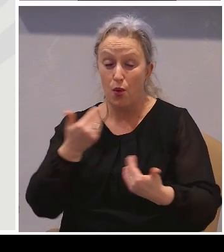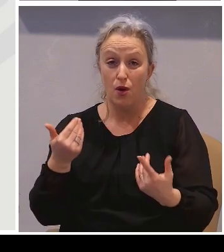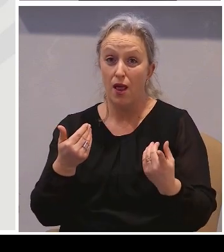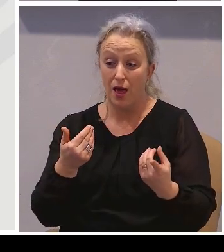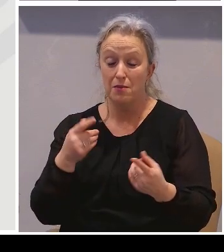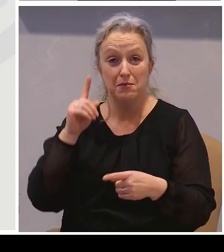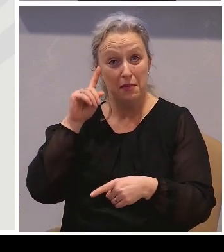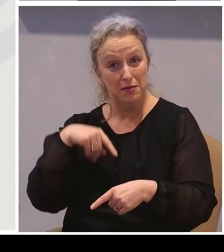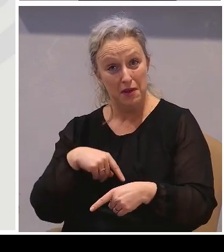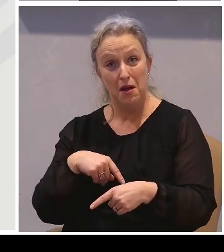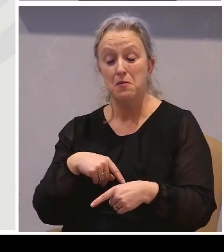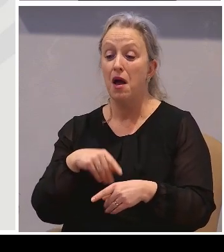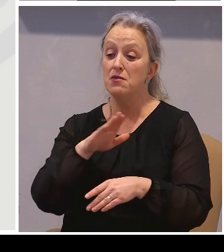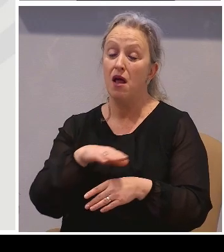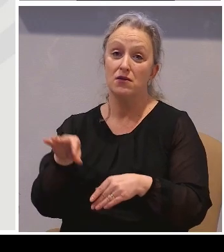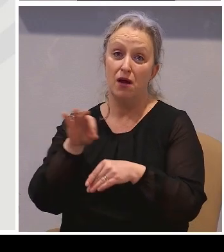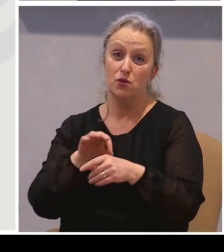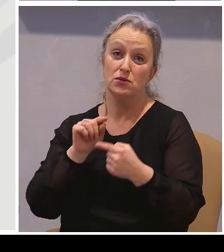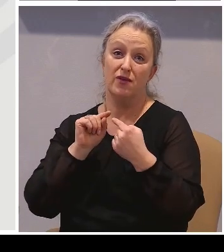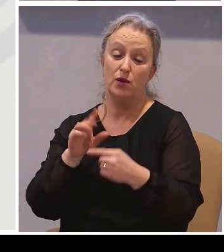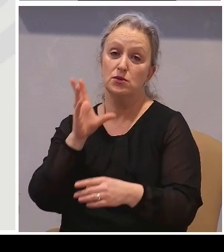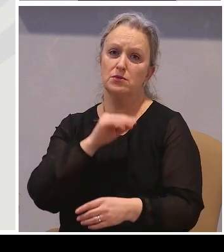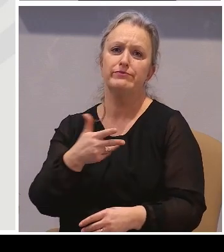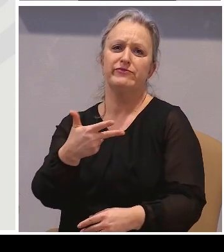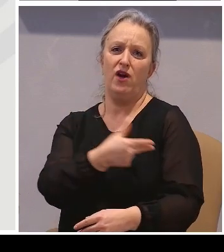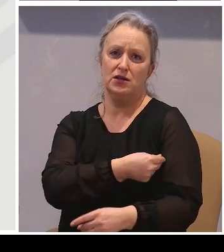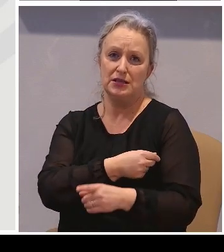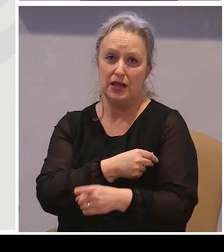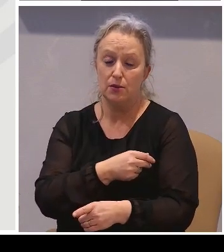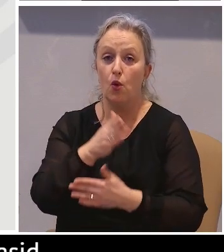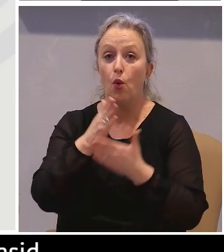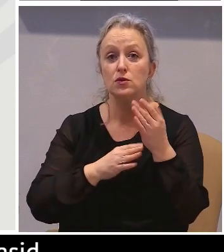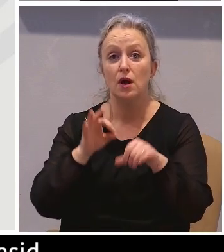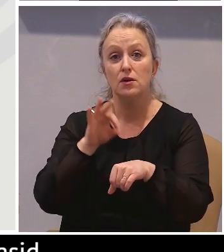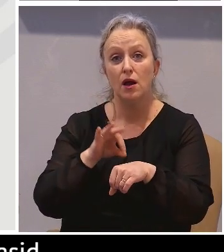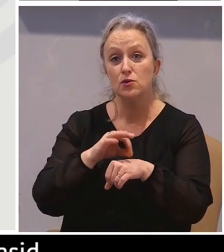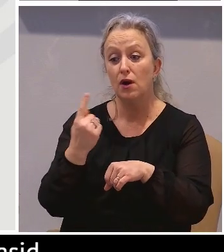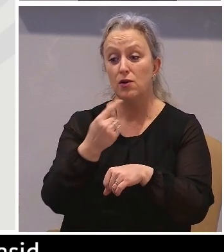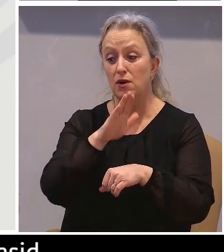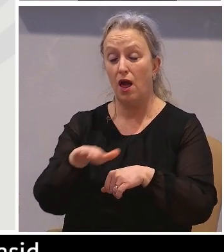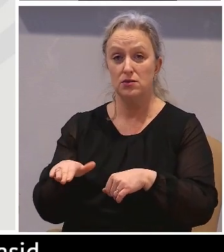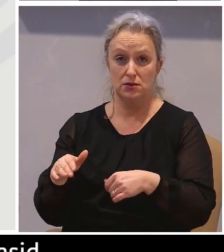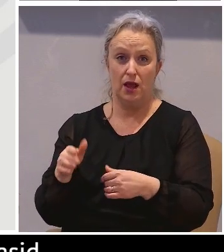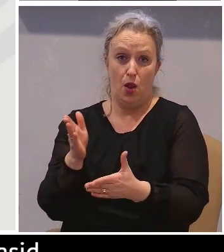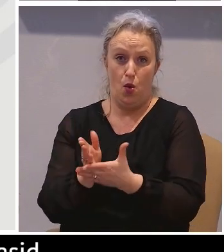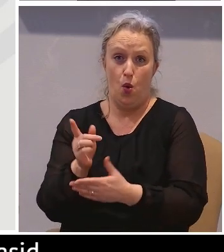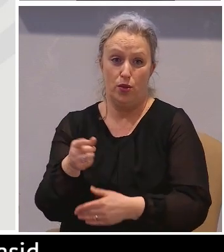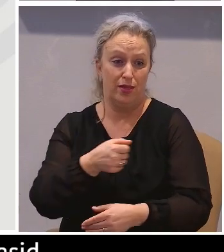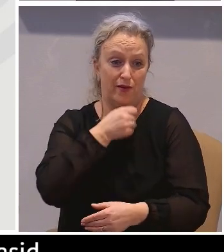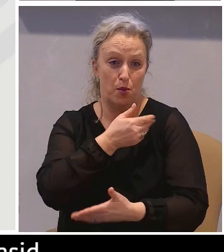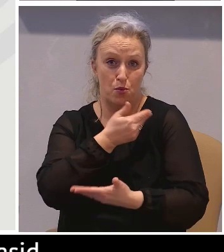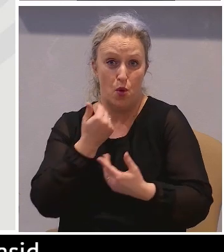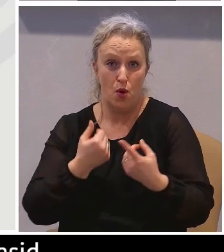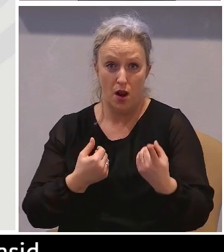there are some diseases that only children have. We know that children are being vaccinated against certain diseases